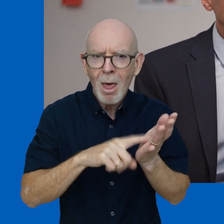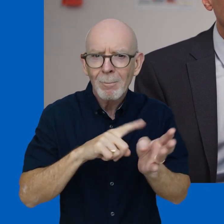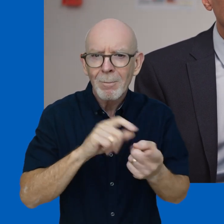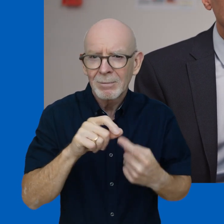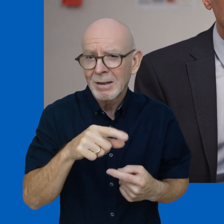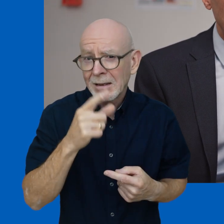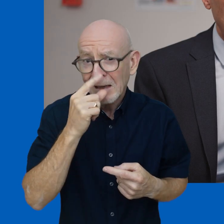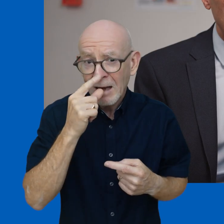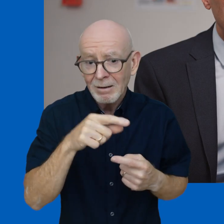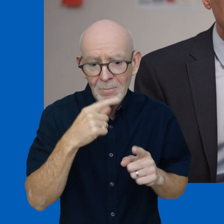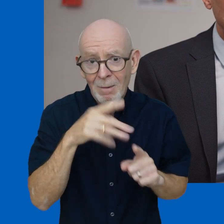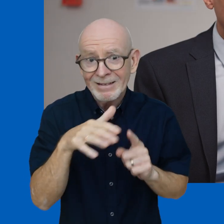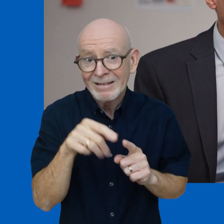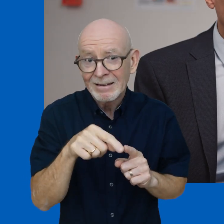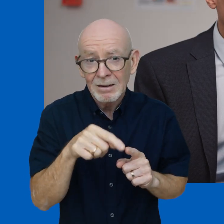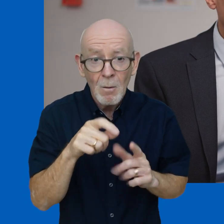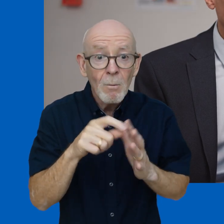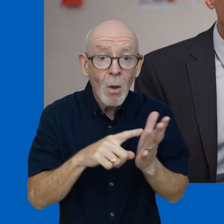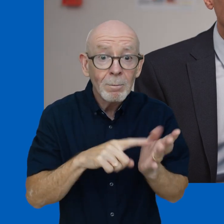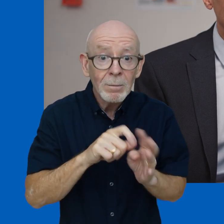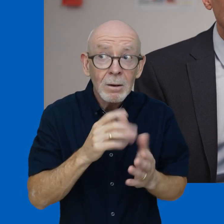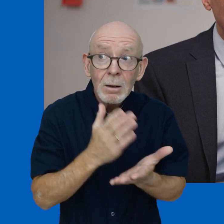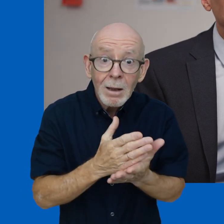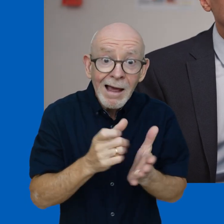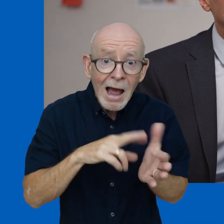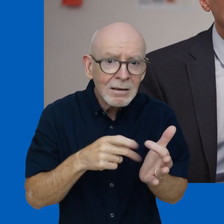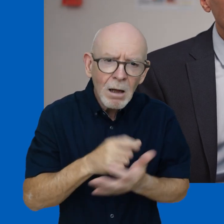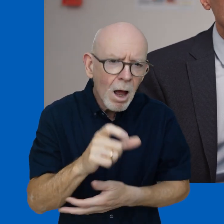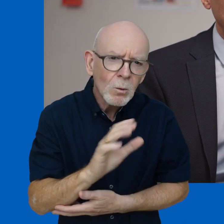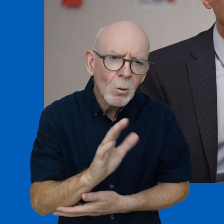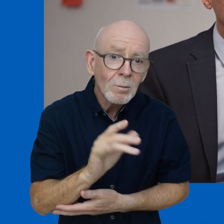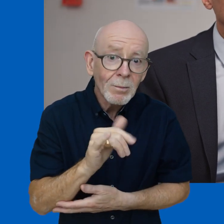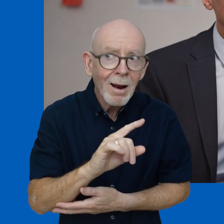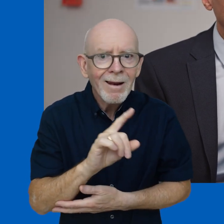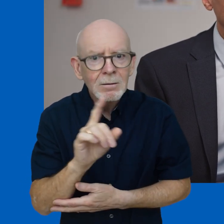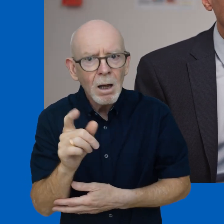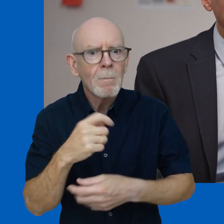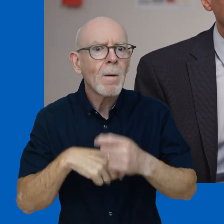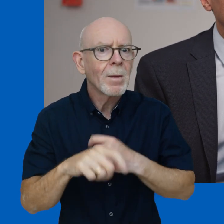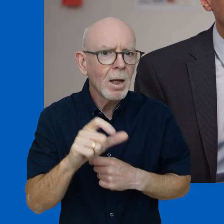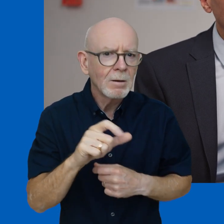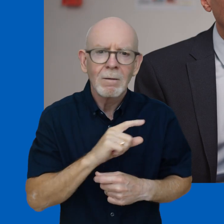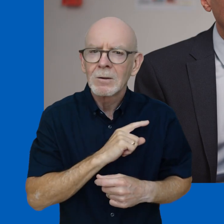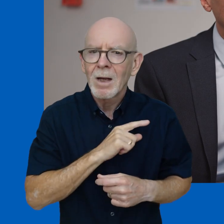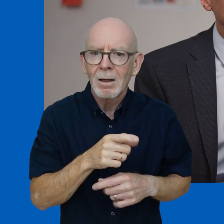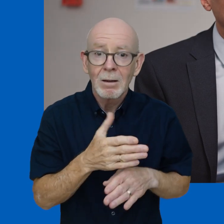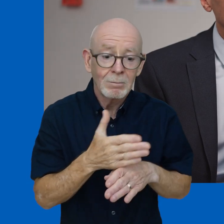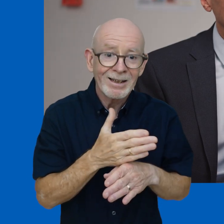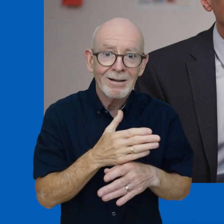can also bleed into the bowel. Polyps are not cancers, but can develop into cancers over time and are